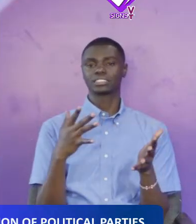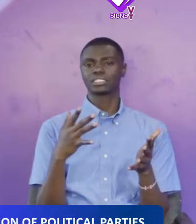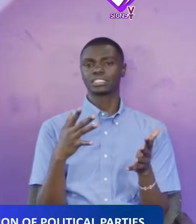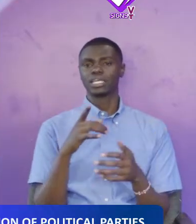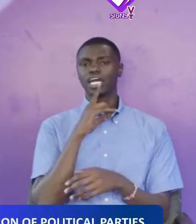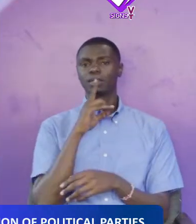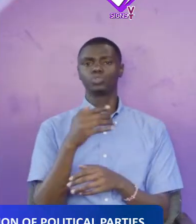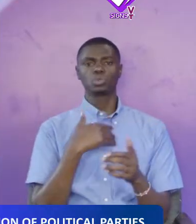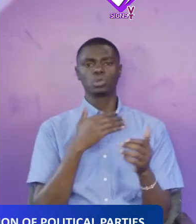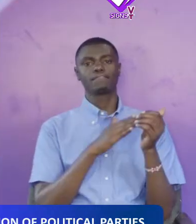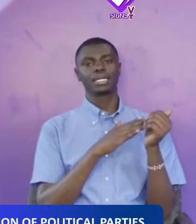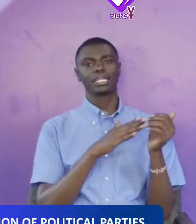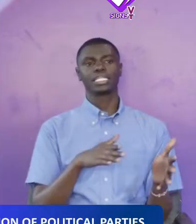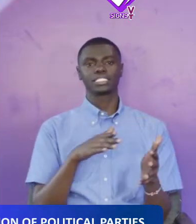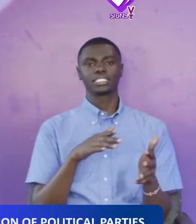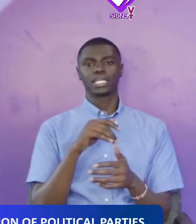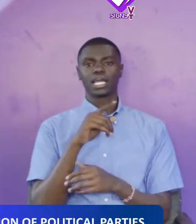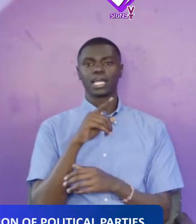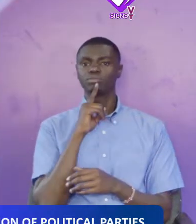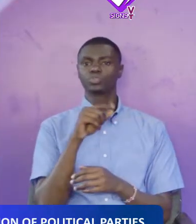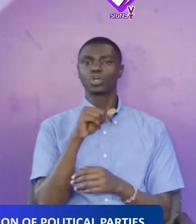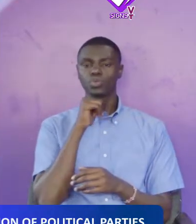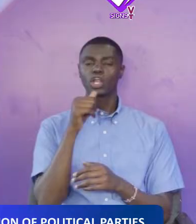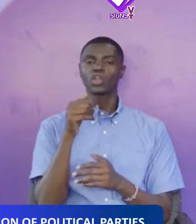have leaders. Yeah. I hope you are not leaderless like.